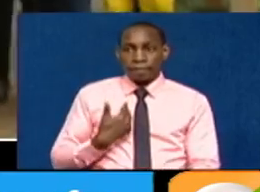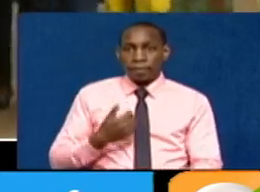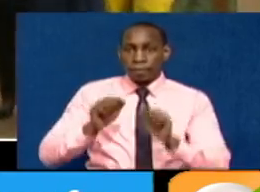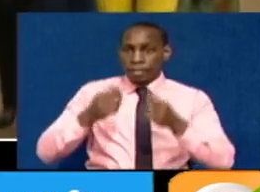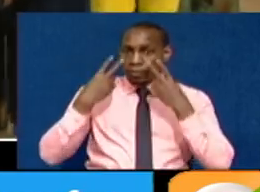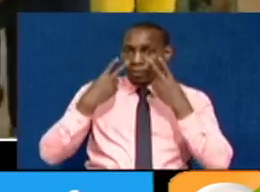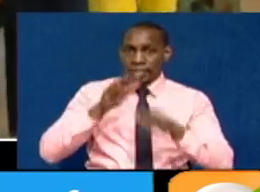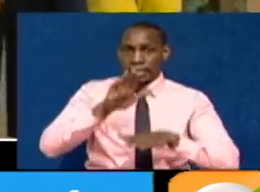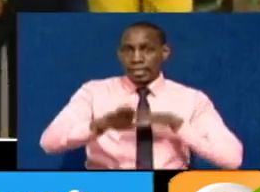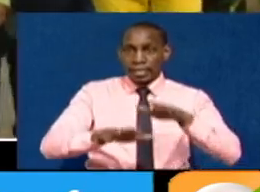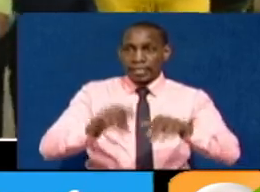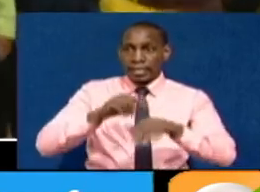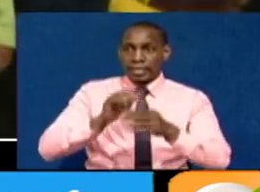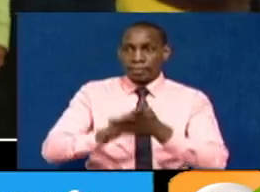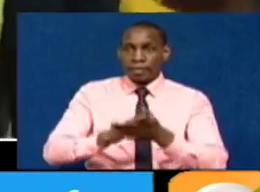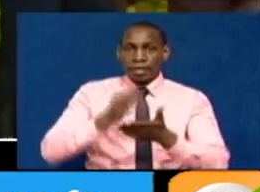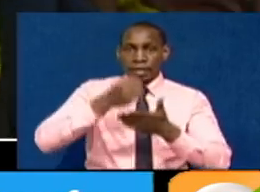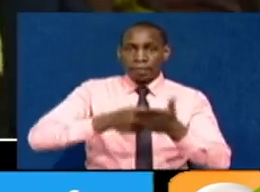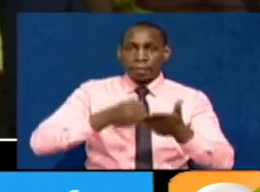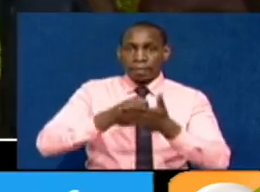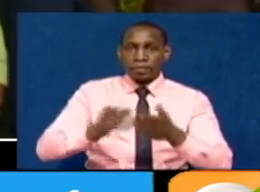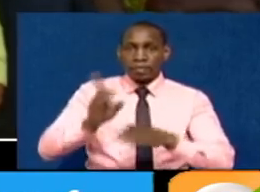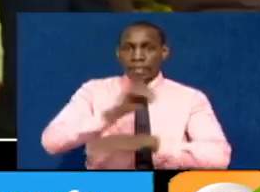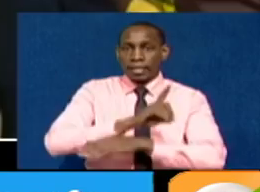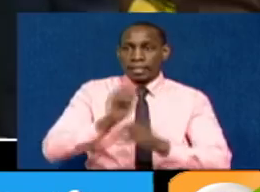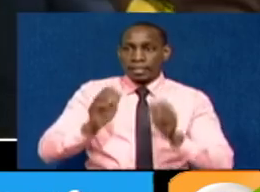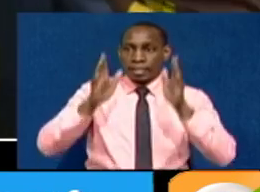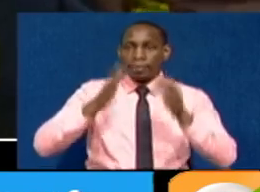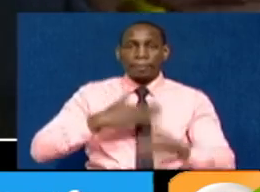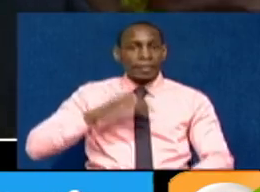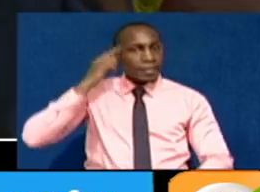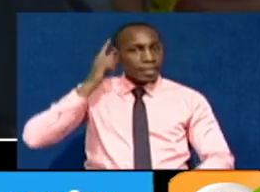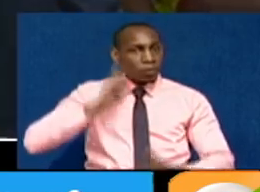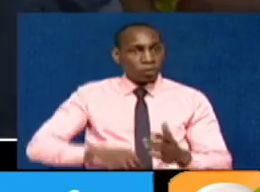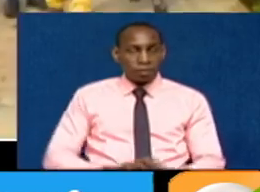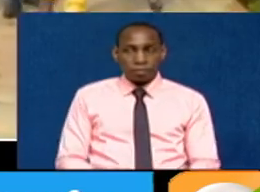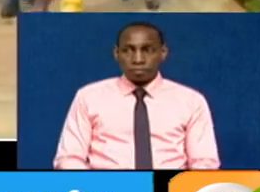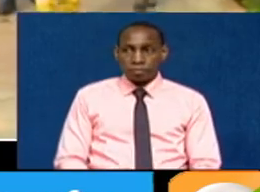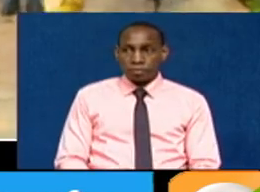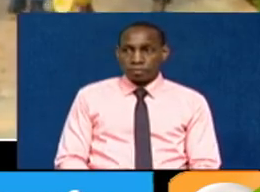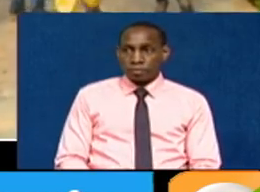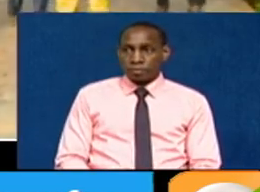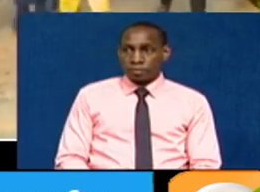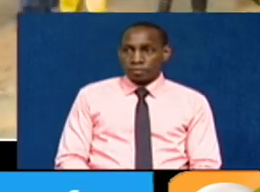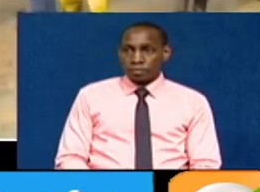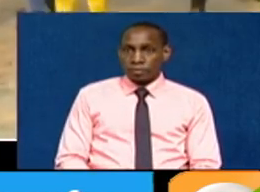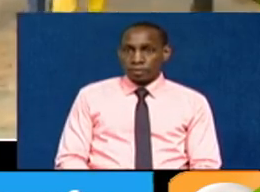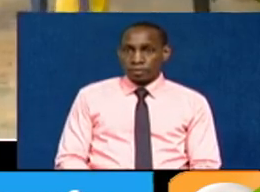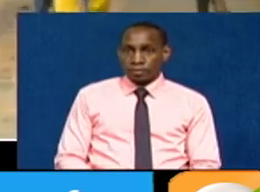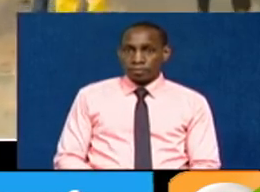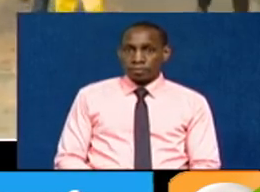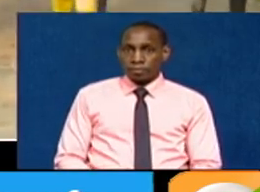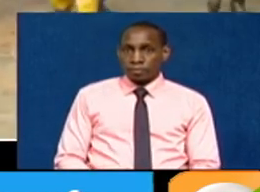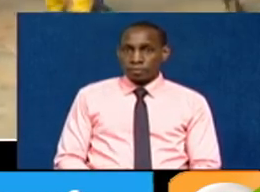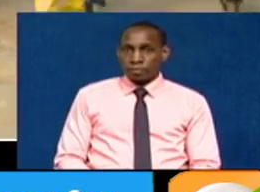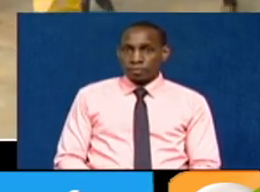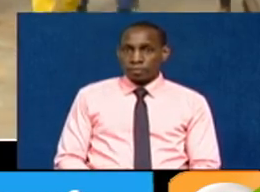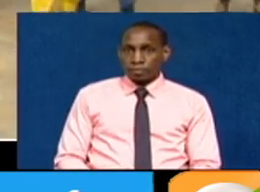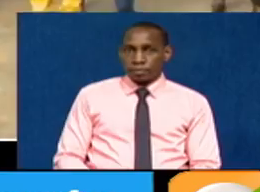could see in Kirinyaga during the Mashujaa Day celebrations. And so I would think if you're to look at how Anne Waiguru became governor